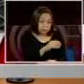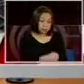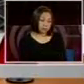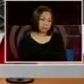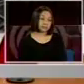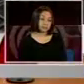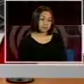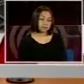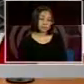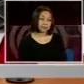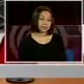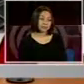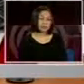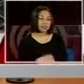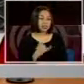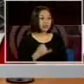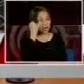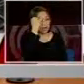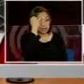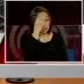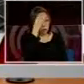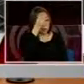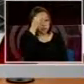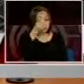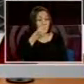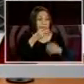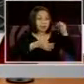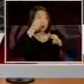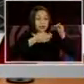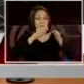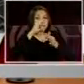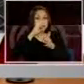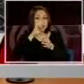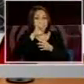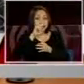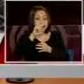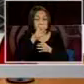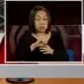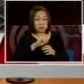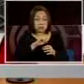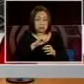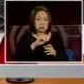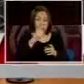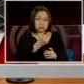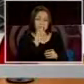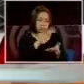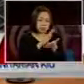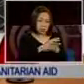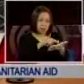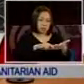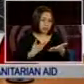were reflected in the dissenting opinion of Justice Sereno, Your Honor, I hindi ko na po yun alam. I'm not in a